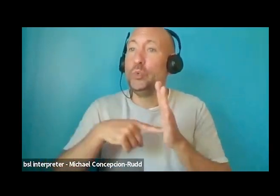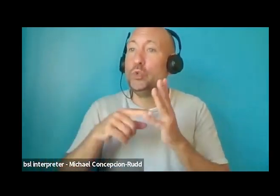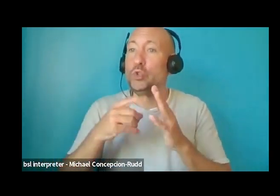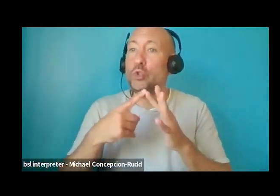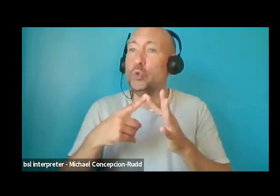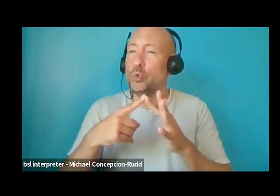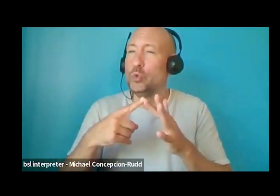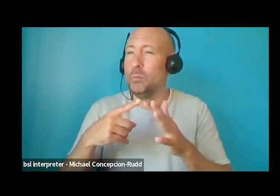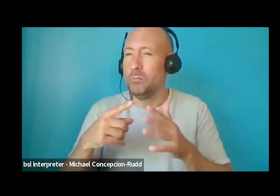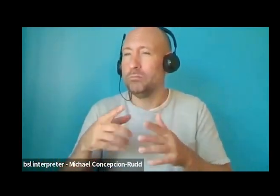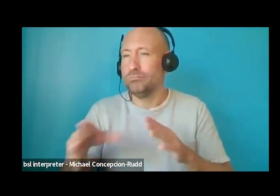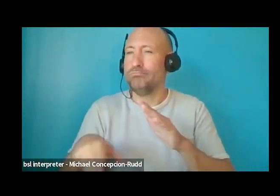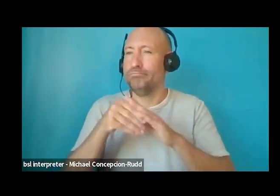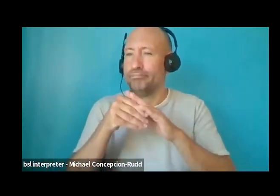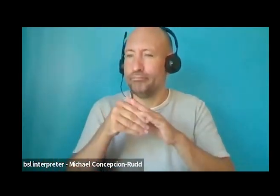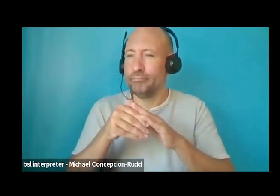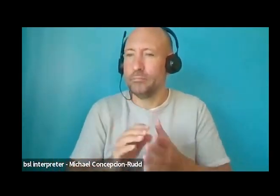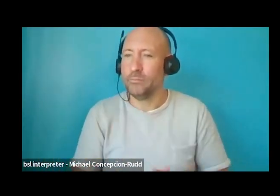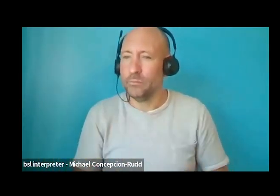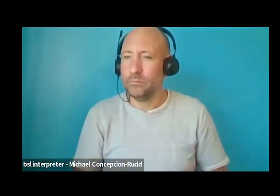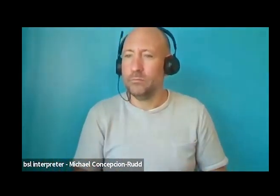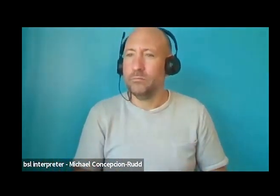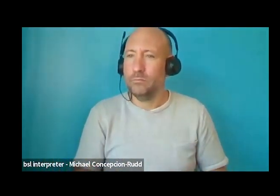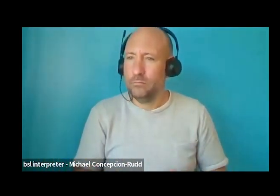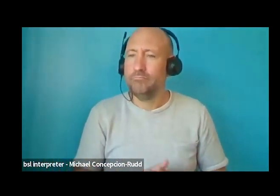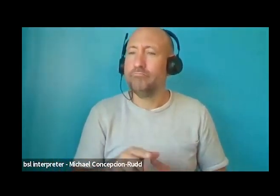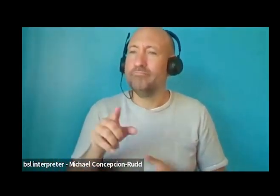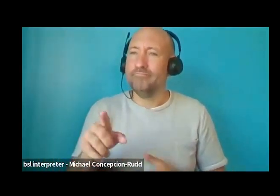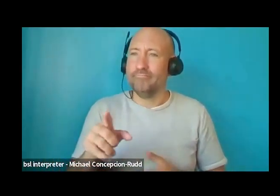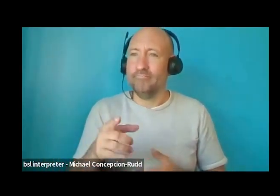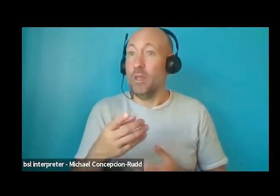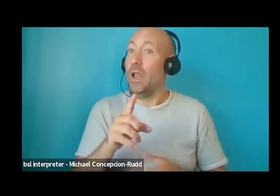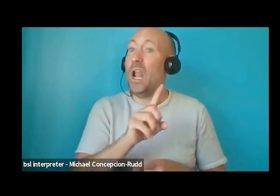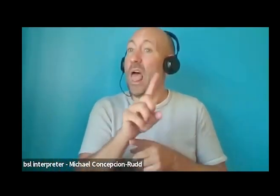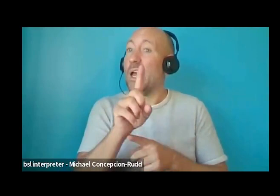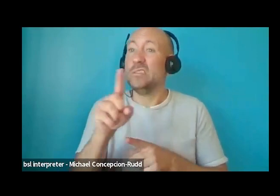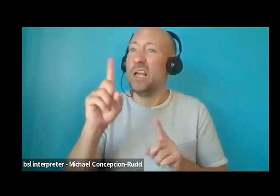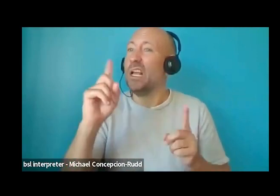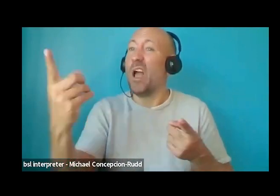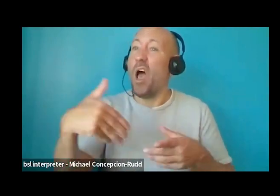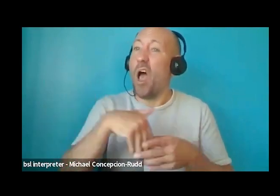back, or for those who are not able to make it today too.